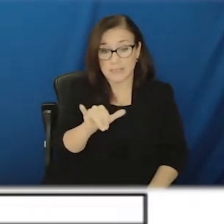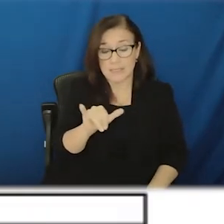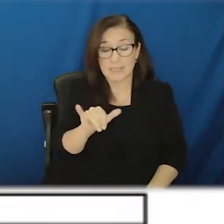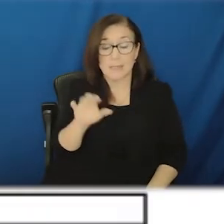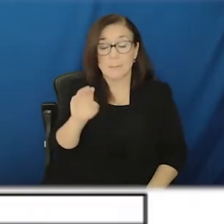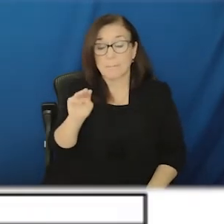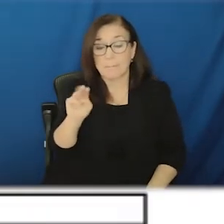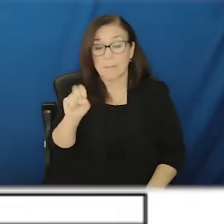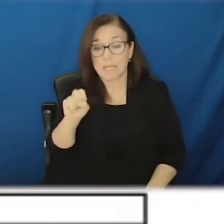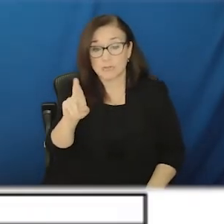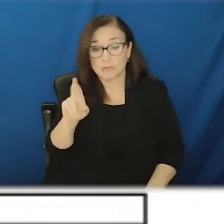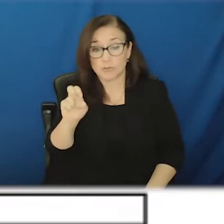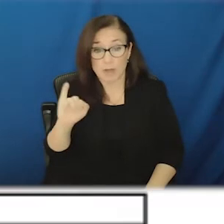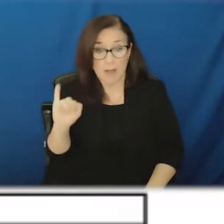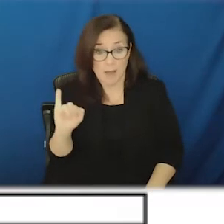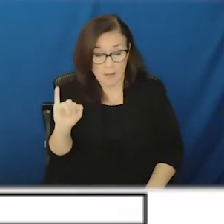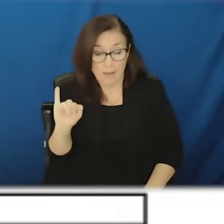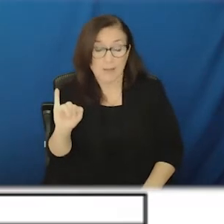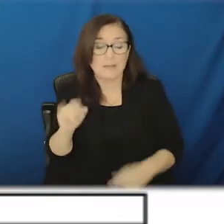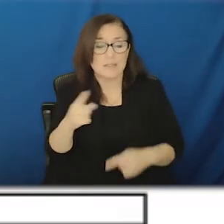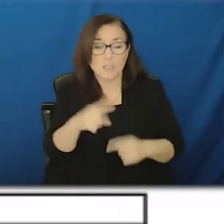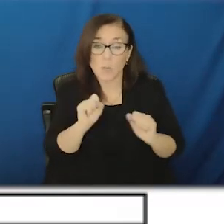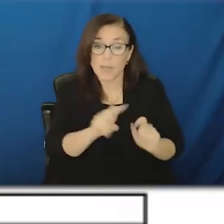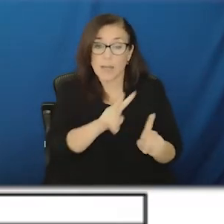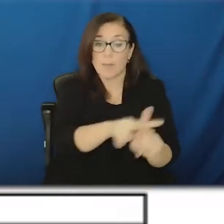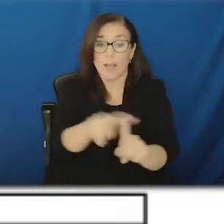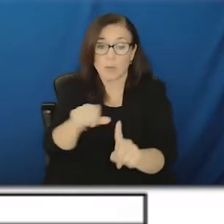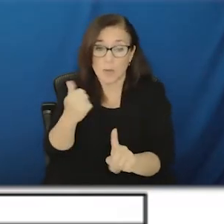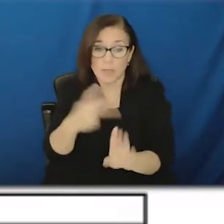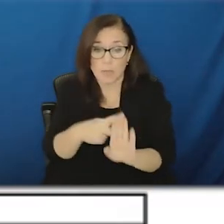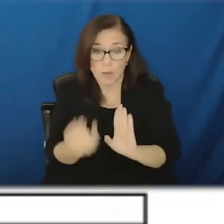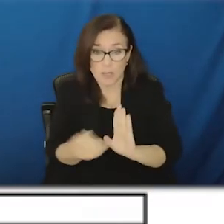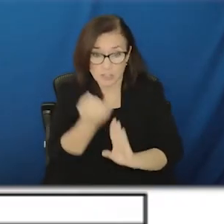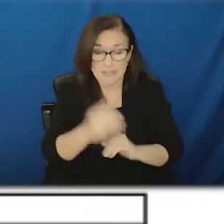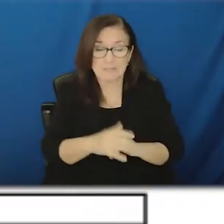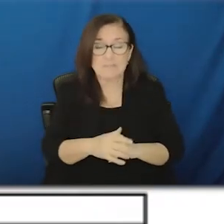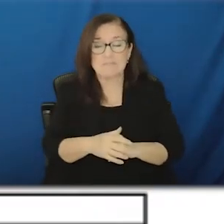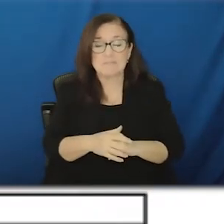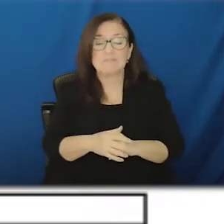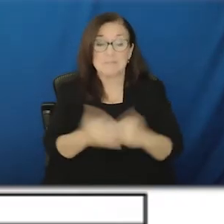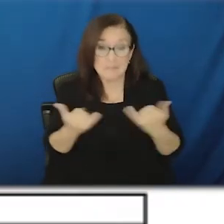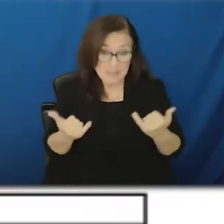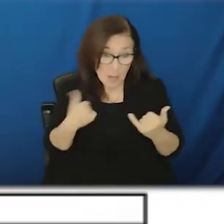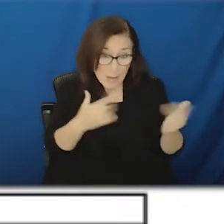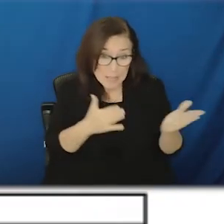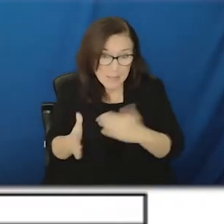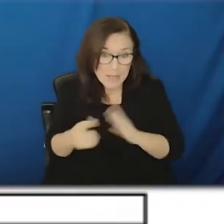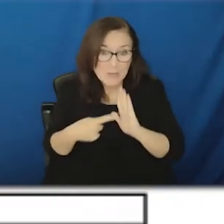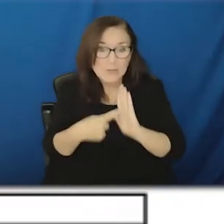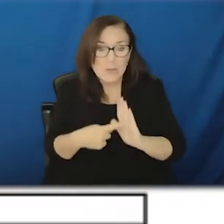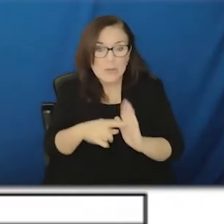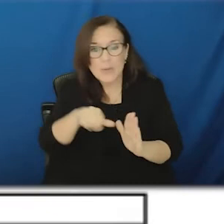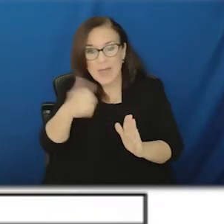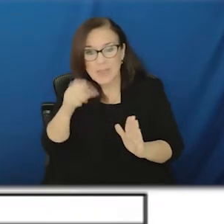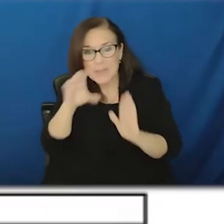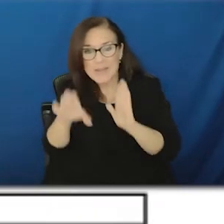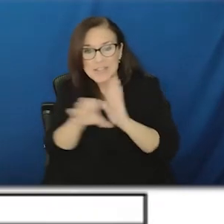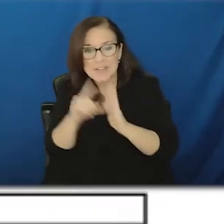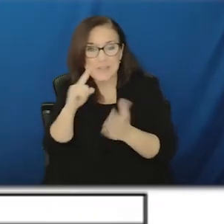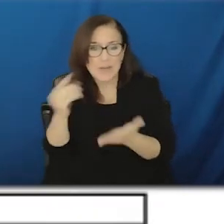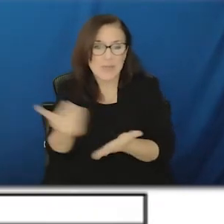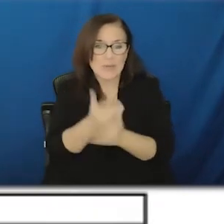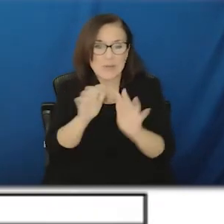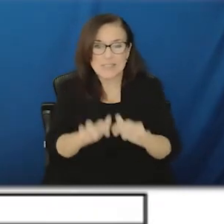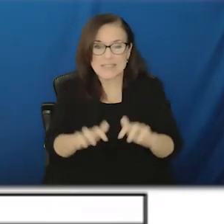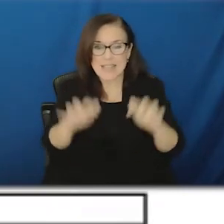is when I was going to show you some wonderful photos of the new stadium, which I'll share with the board at some other time. So we'll get